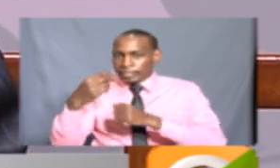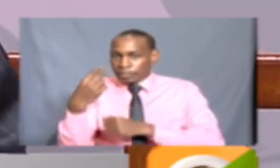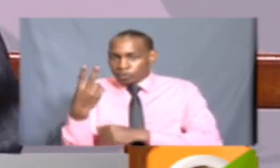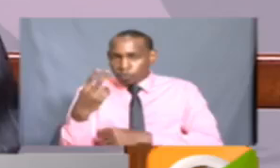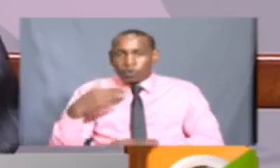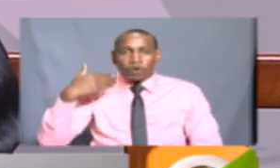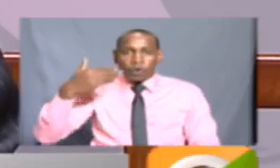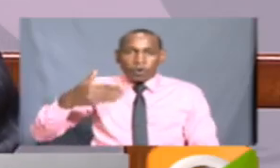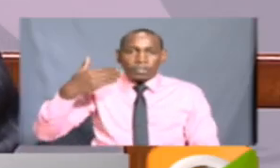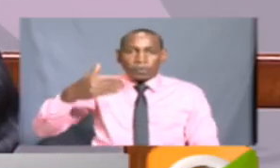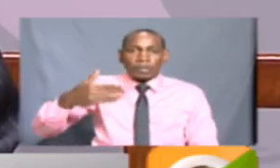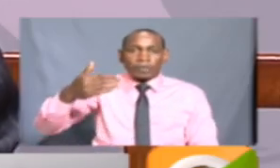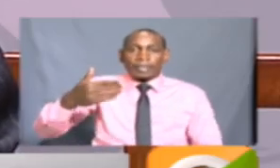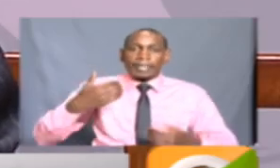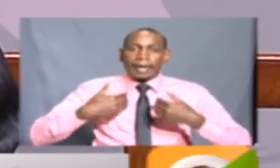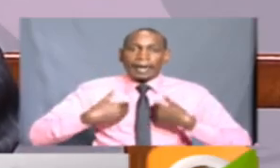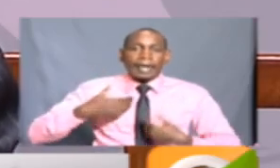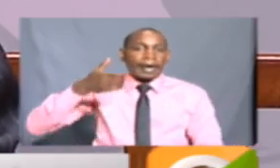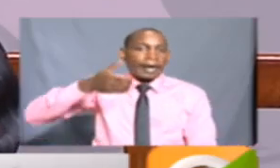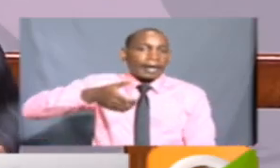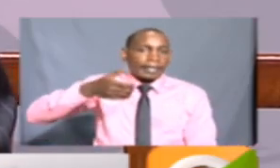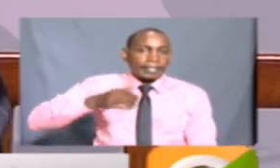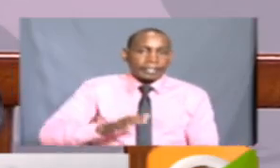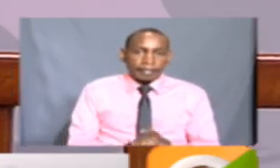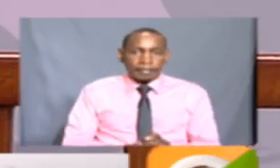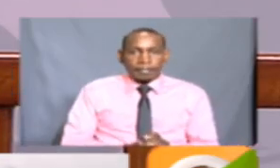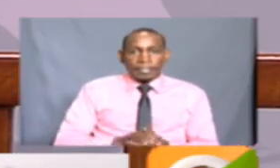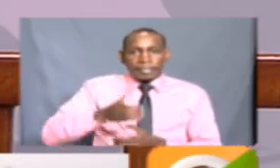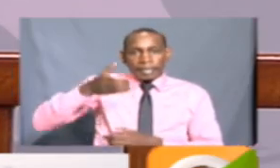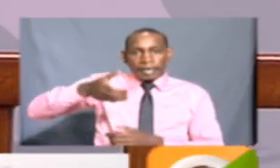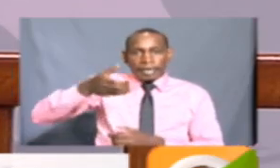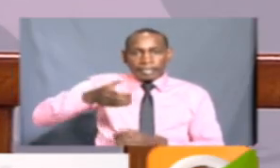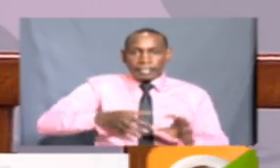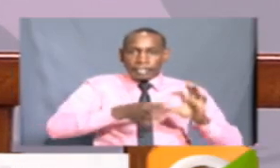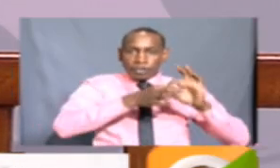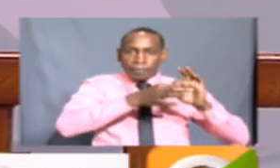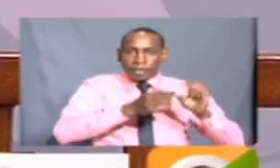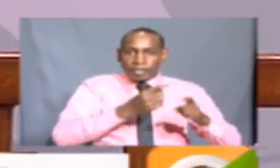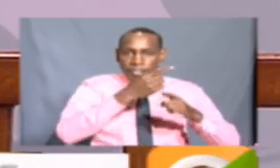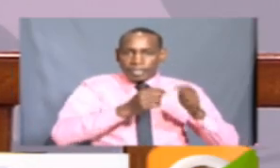had handshakes. We had a handshake called cooperation in